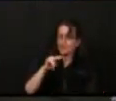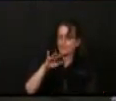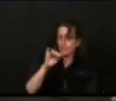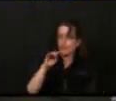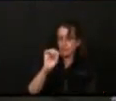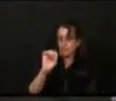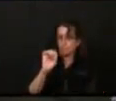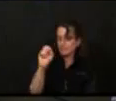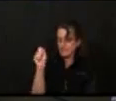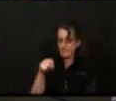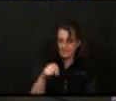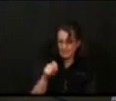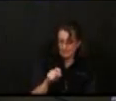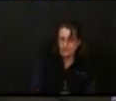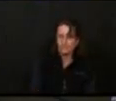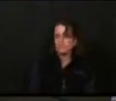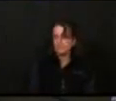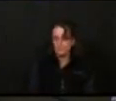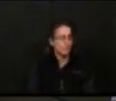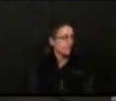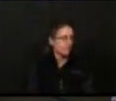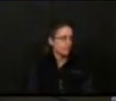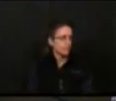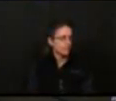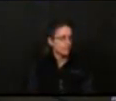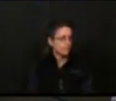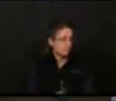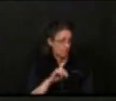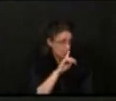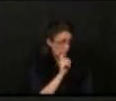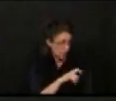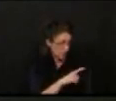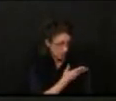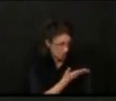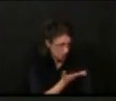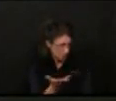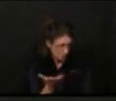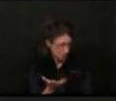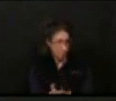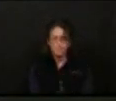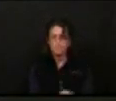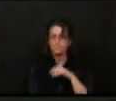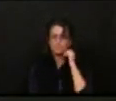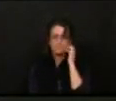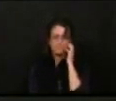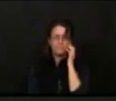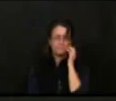value, right? Anybody have any question about that, or we all got that?